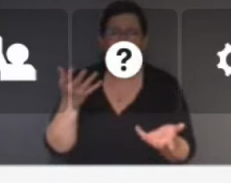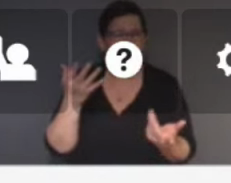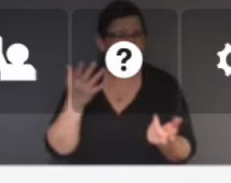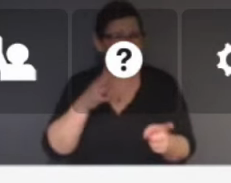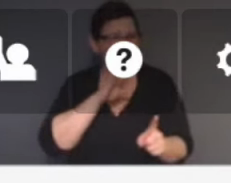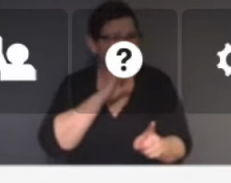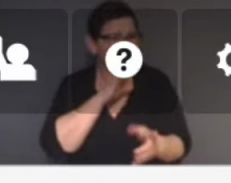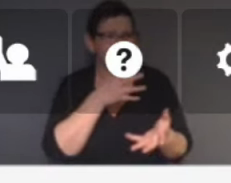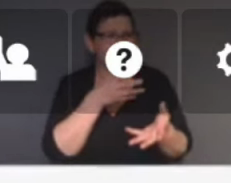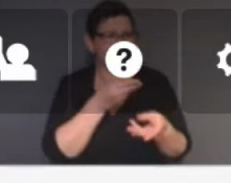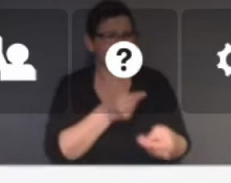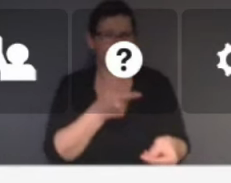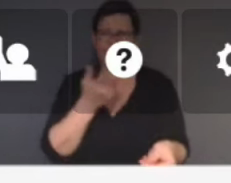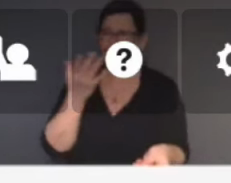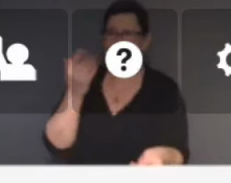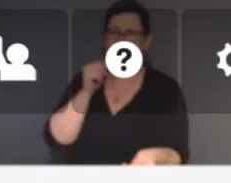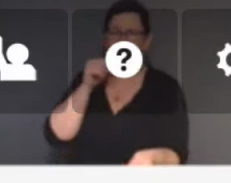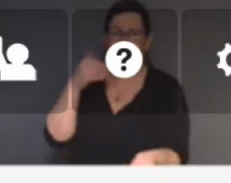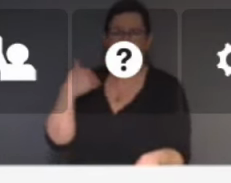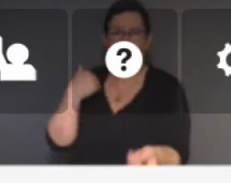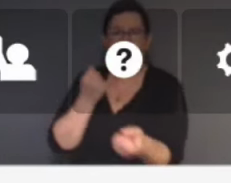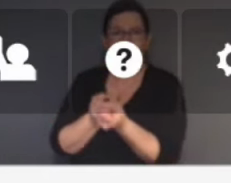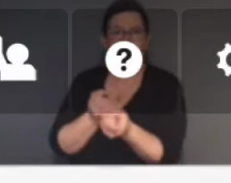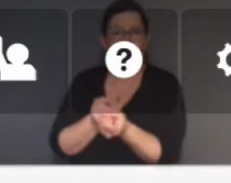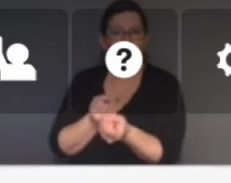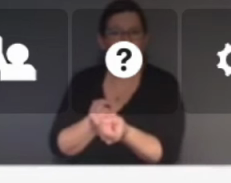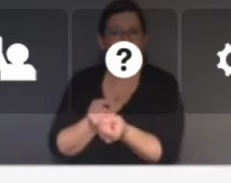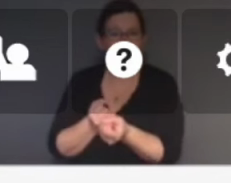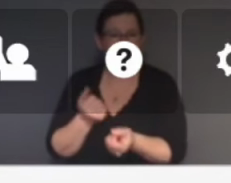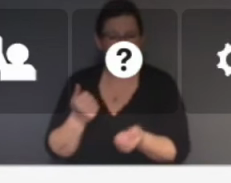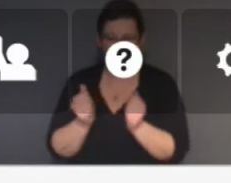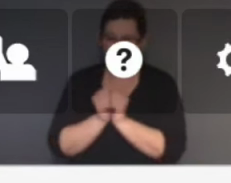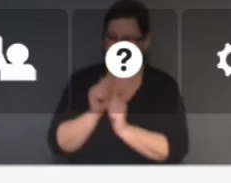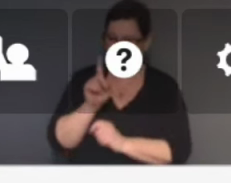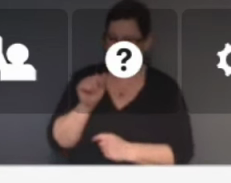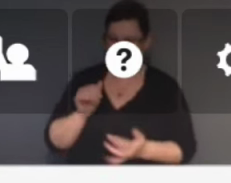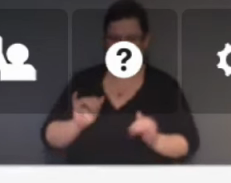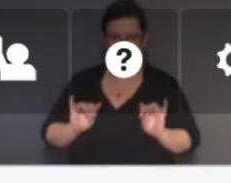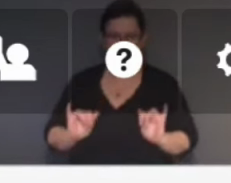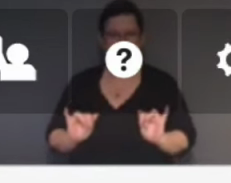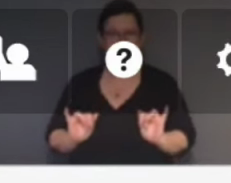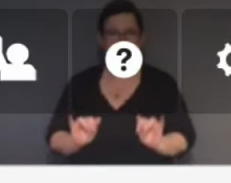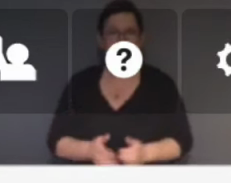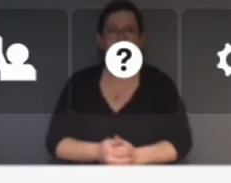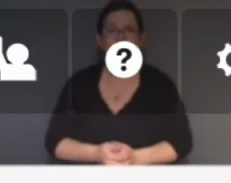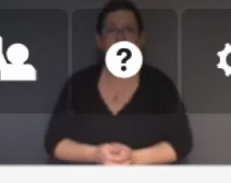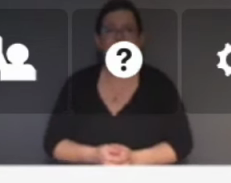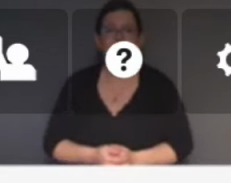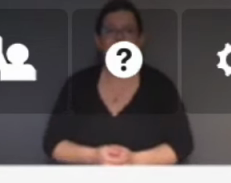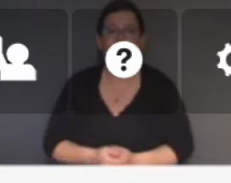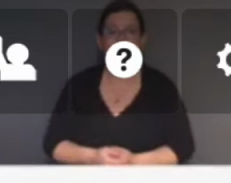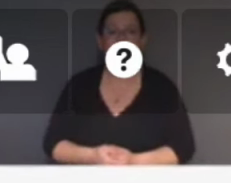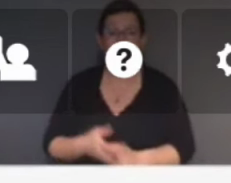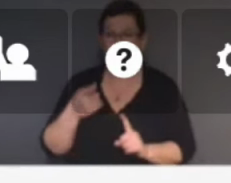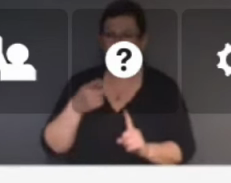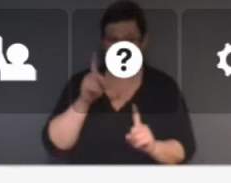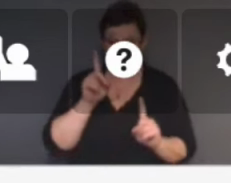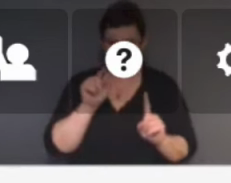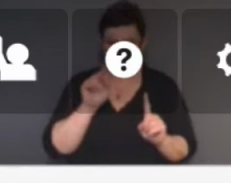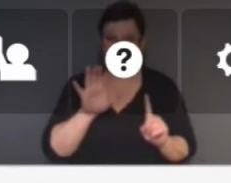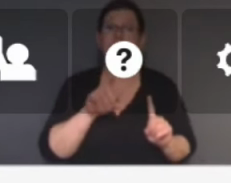DTC can also open the door to other federal, provincial, and territorial programs, such as the